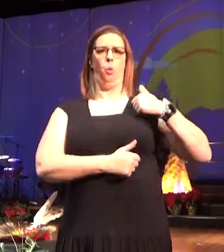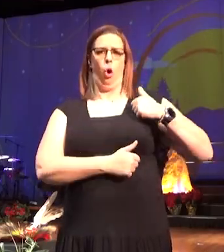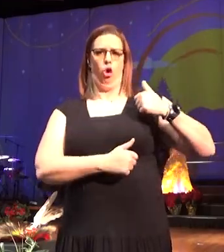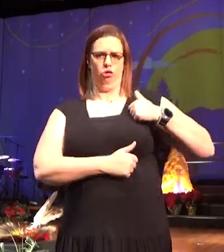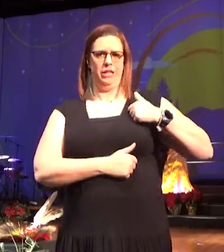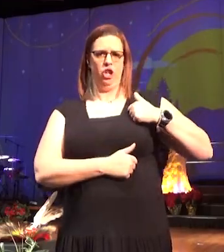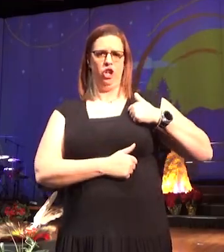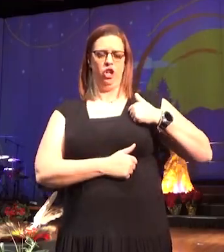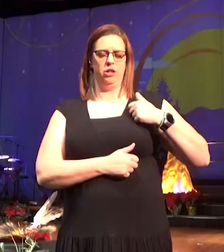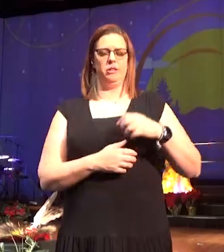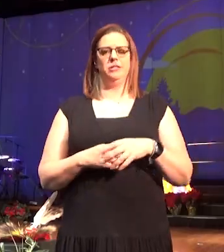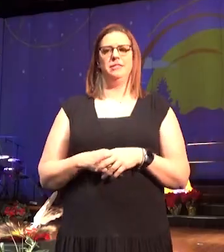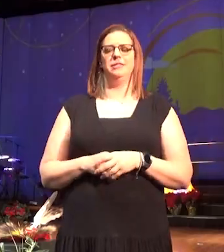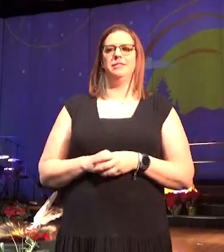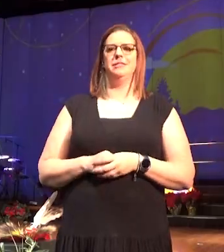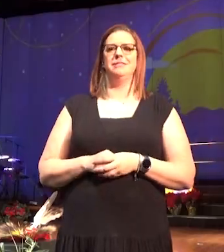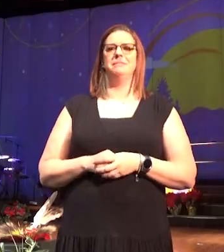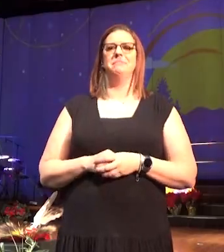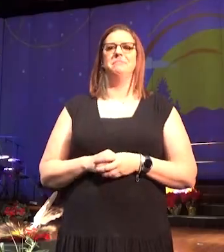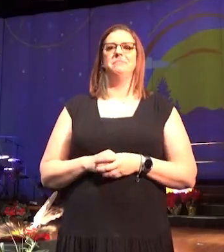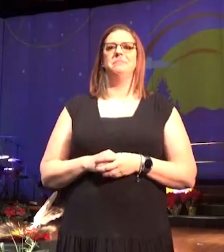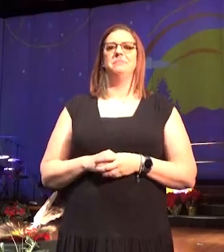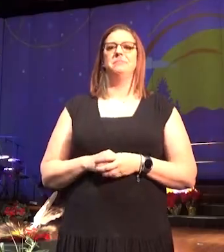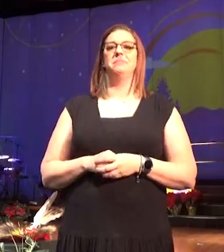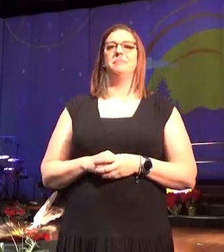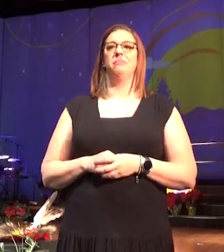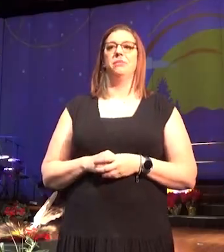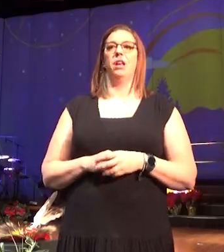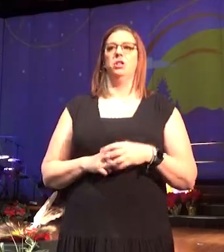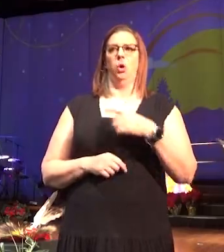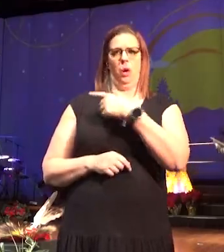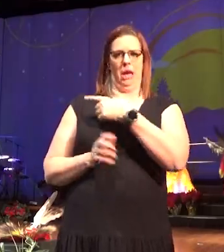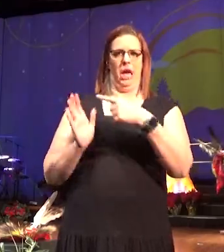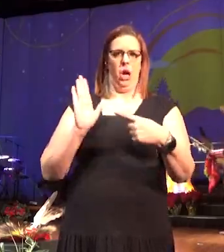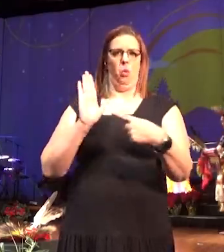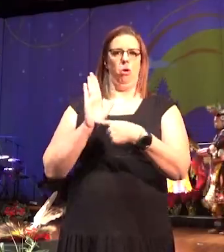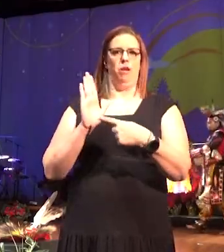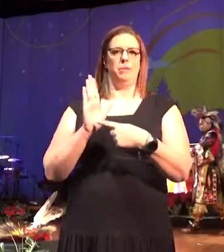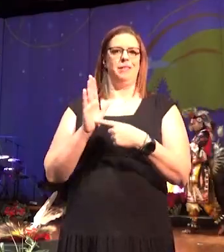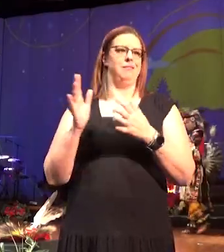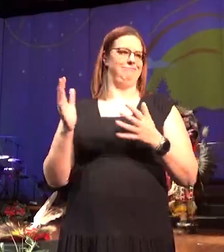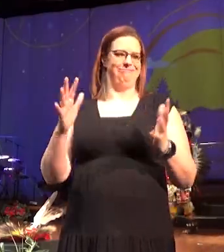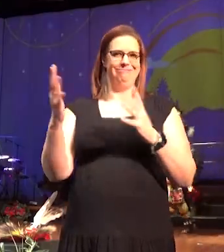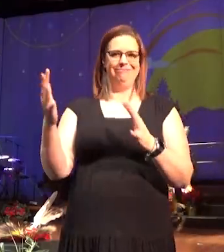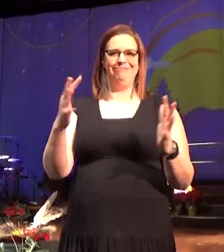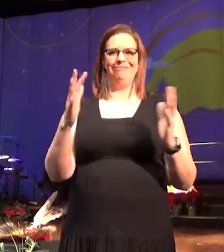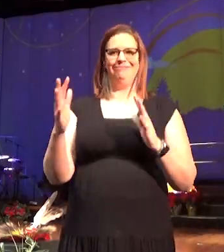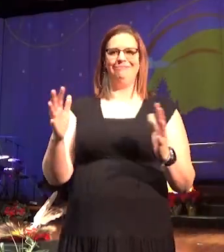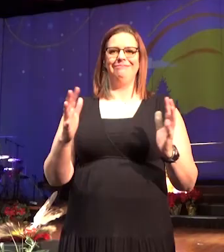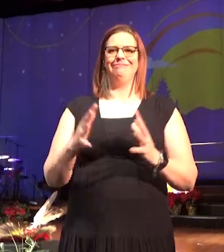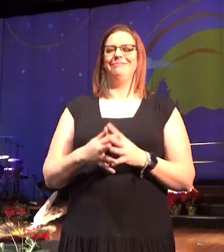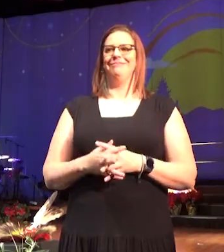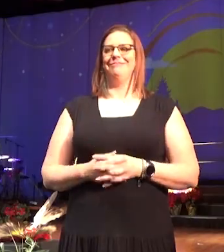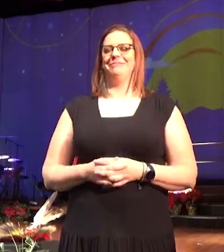style of dance. And so Nick is going to represent that today.